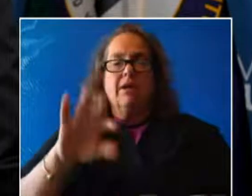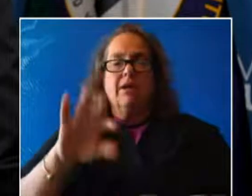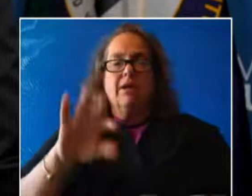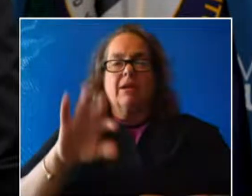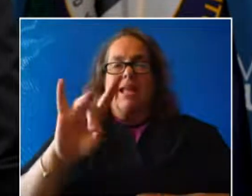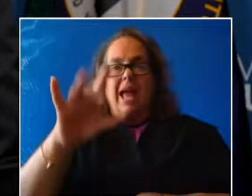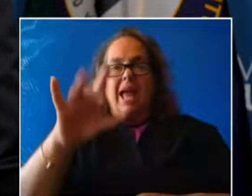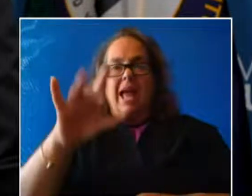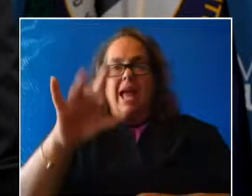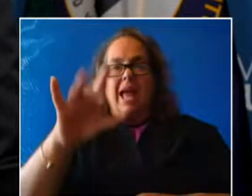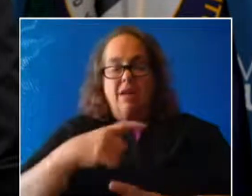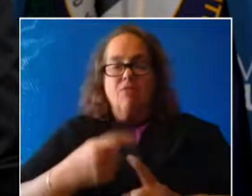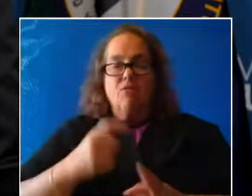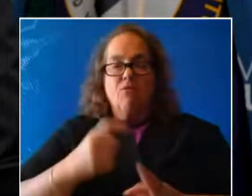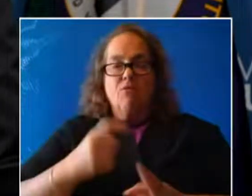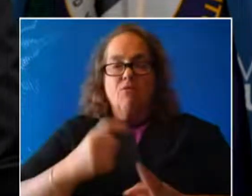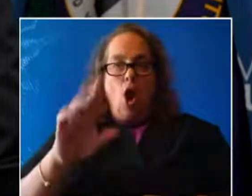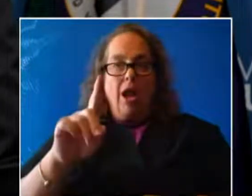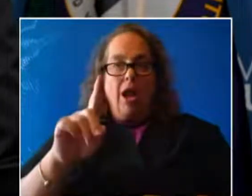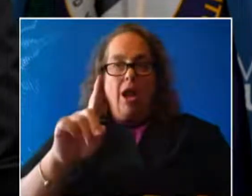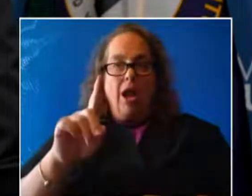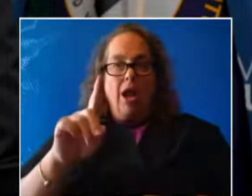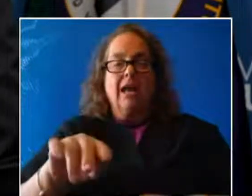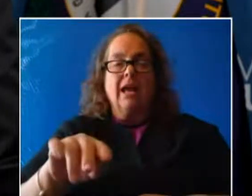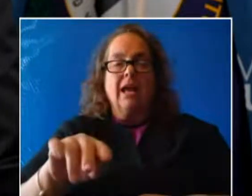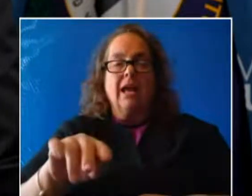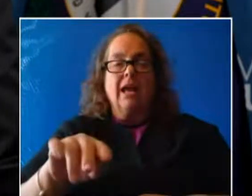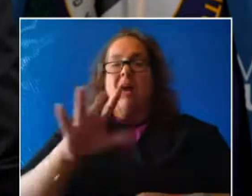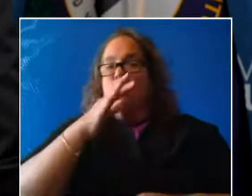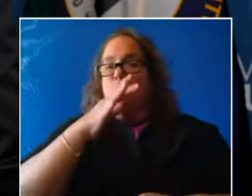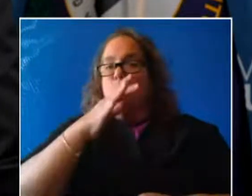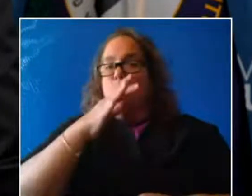85-year-old woman from Jefferson. I want 4 out of the